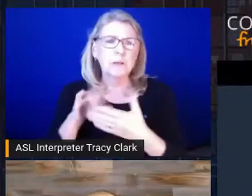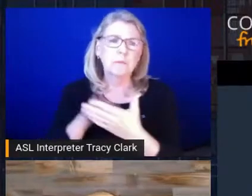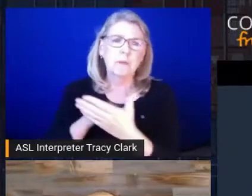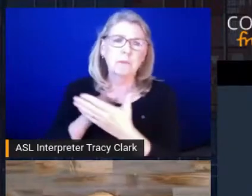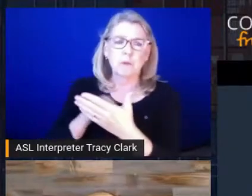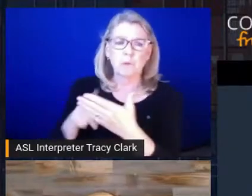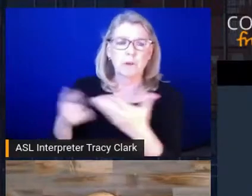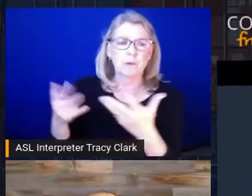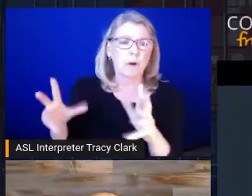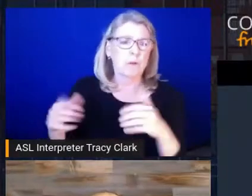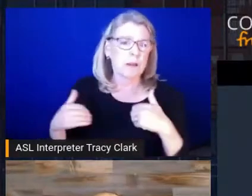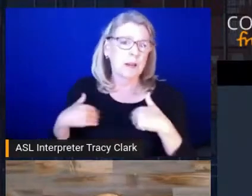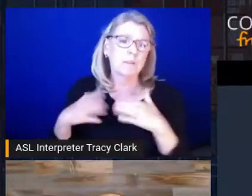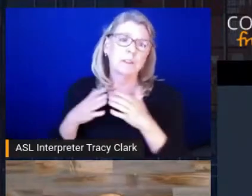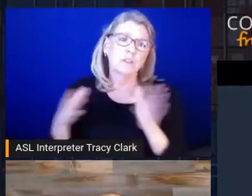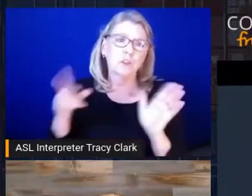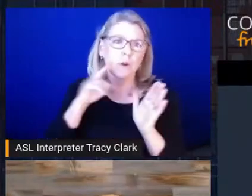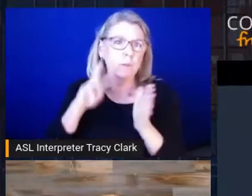and the ecosystems around them.